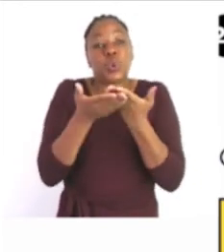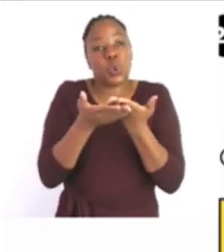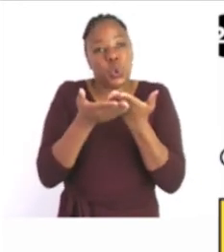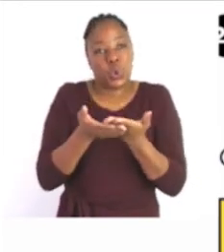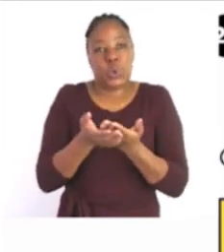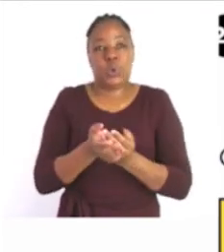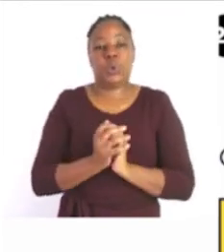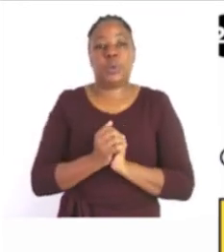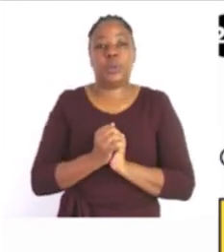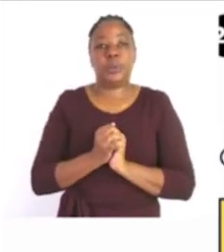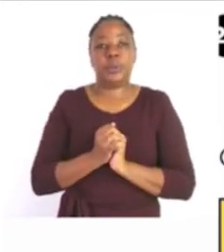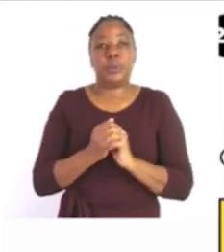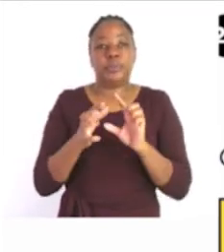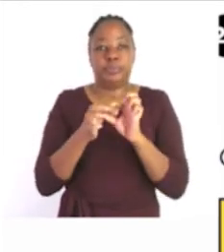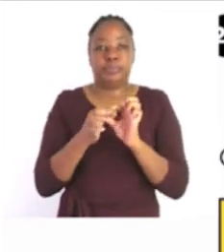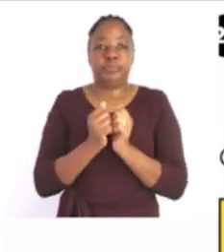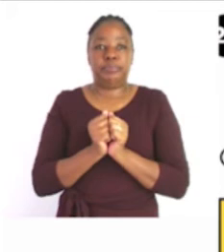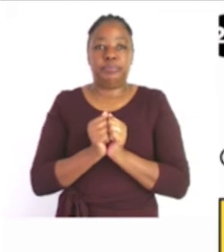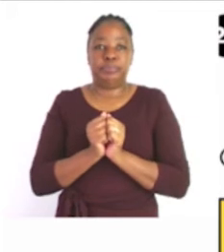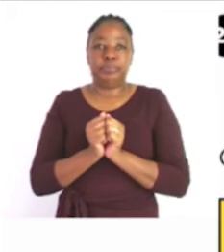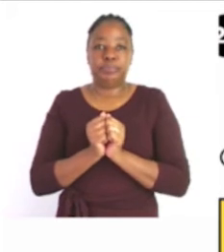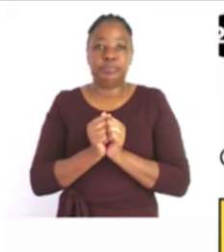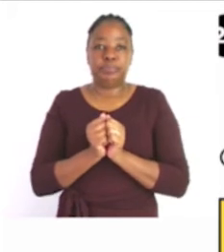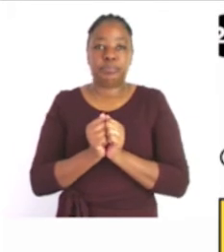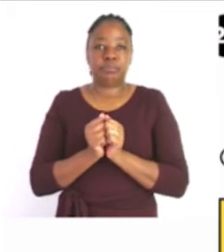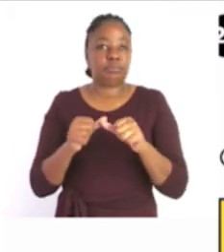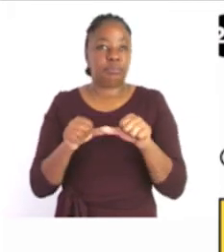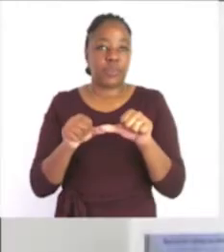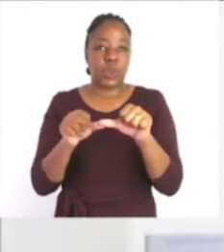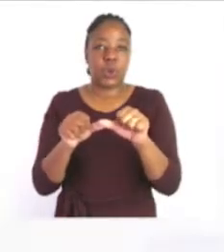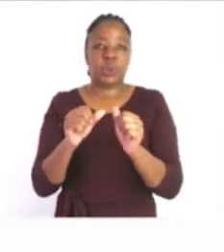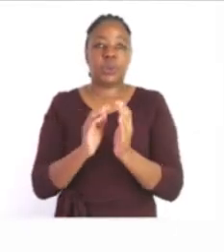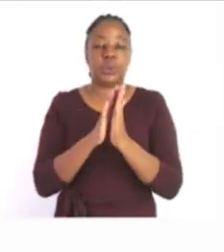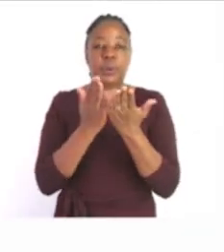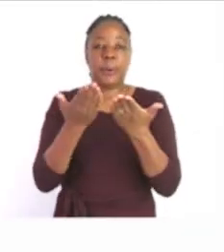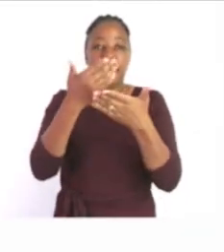the exercise. Let us move now to page 25.